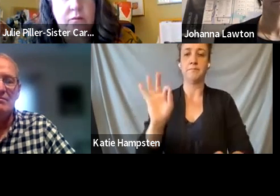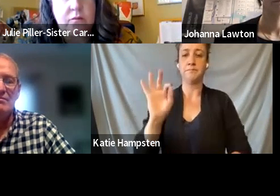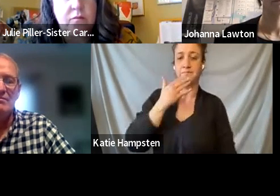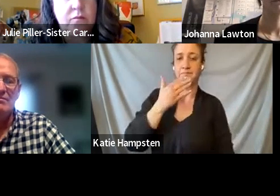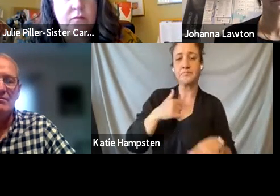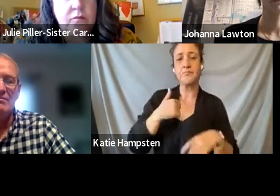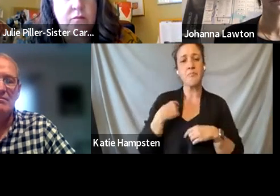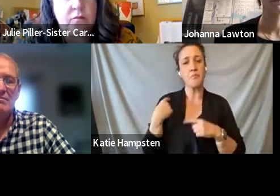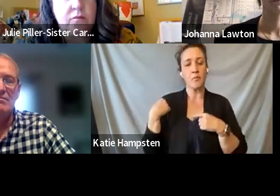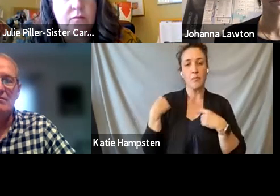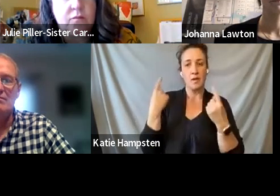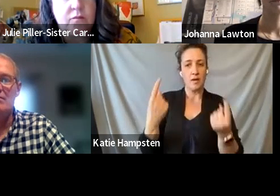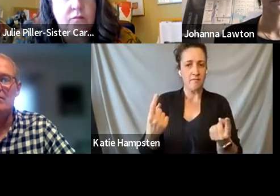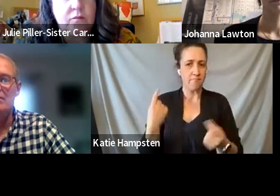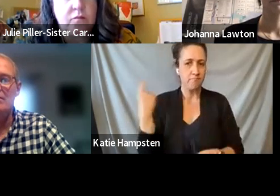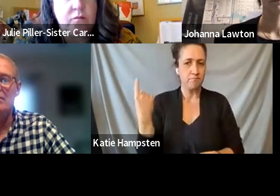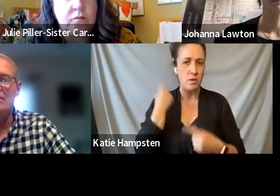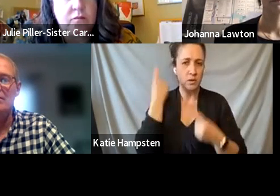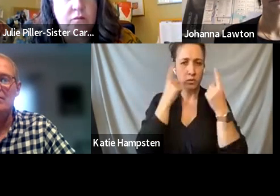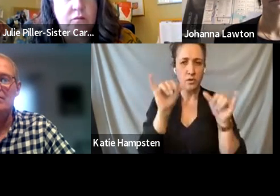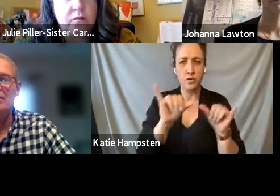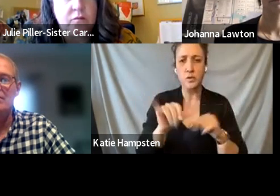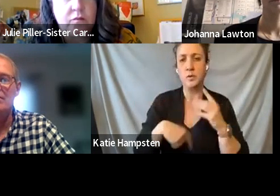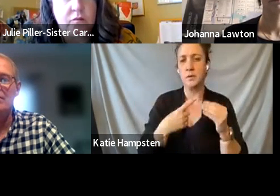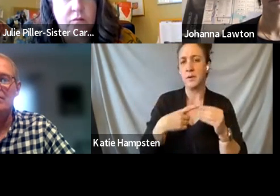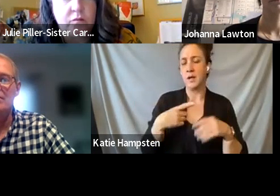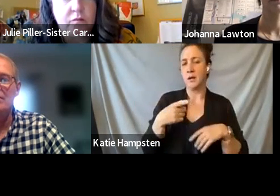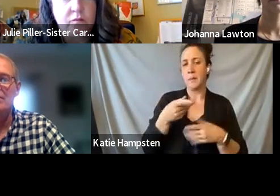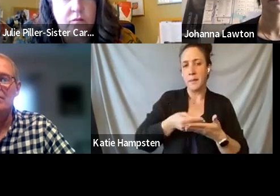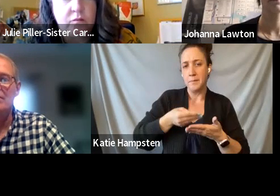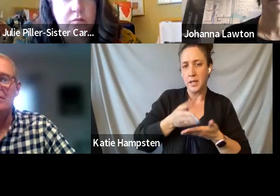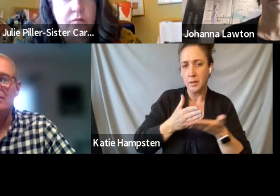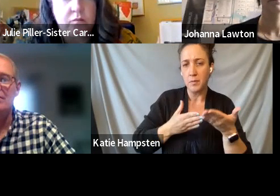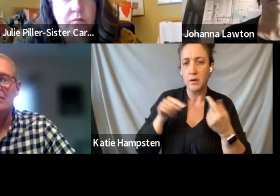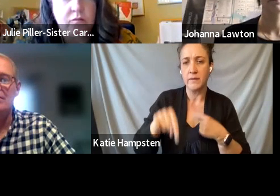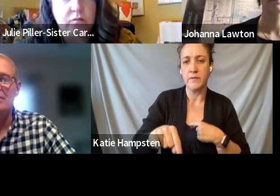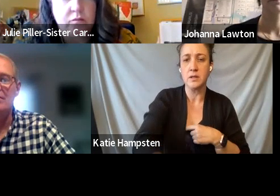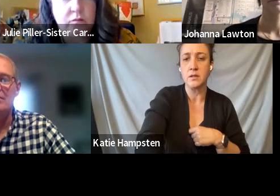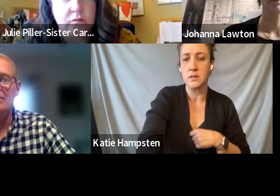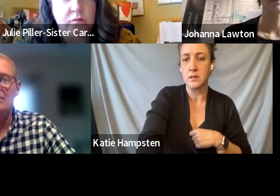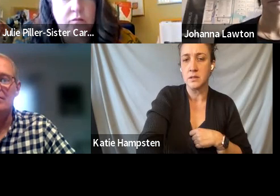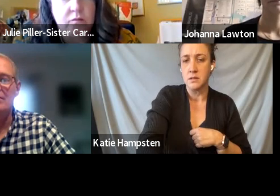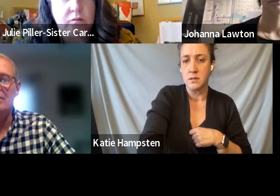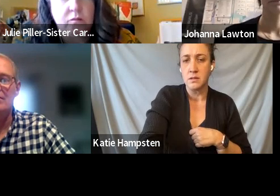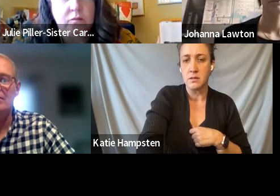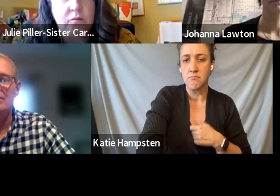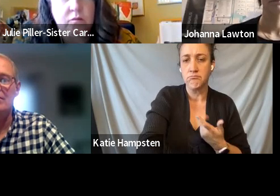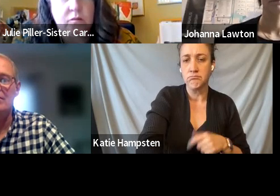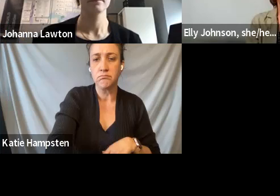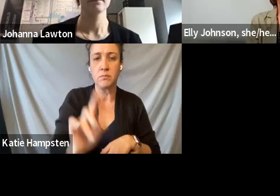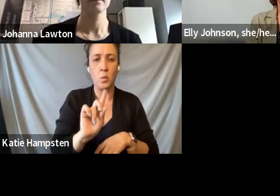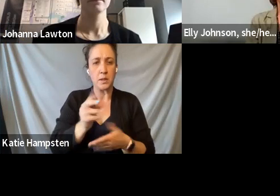I've always wondered too about the money part of this, you know, where is the money,